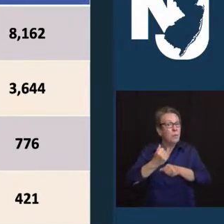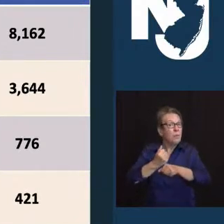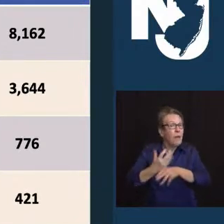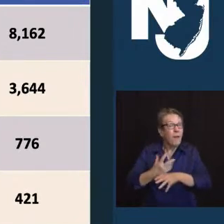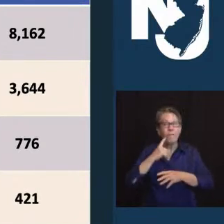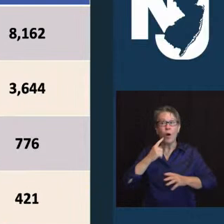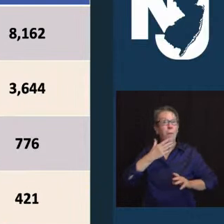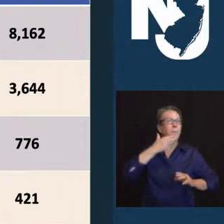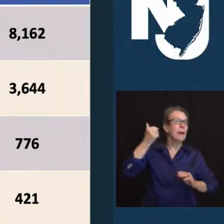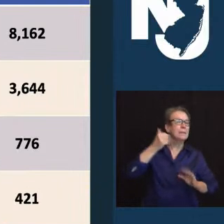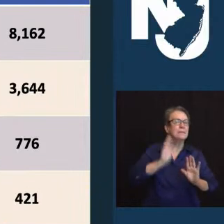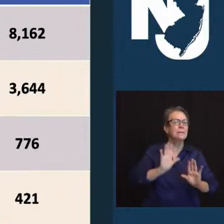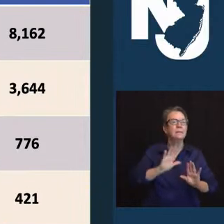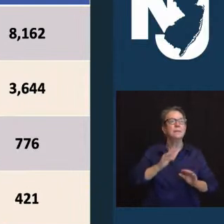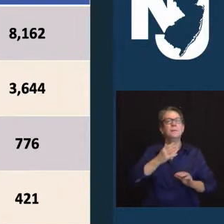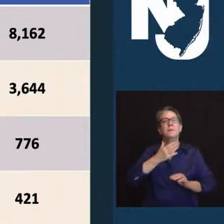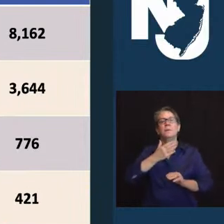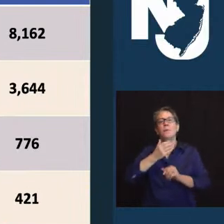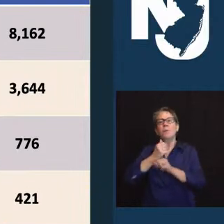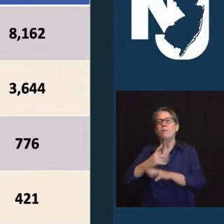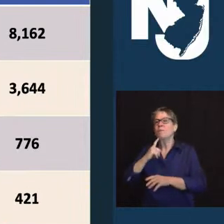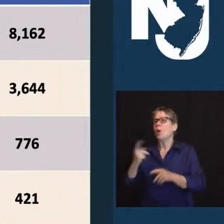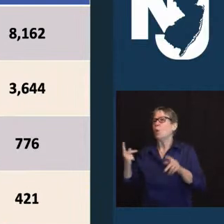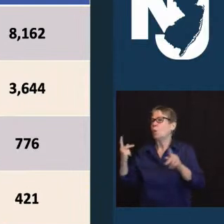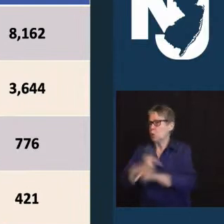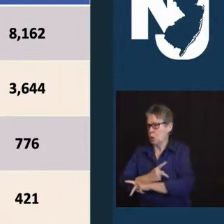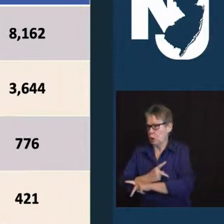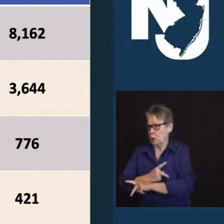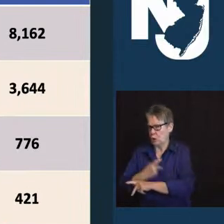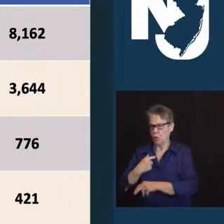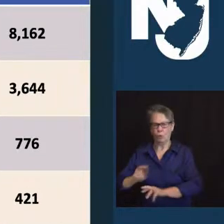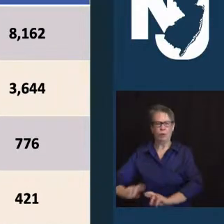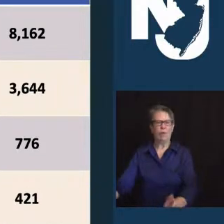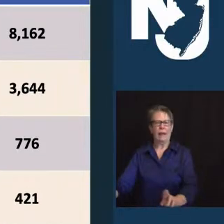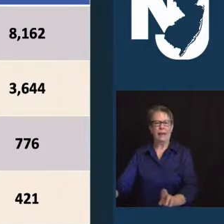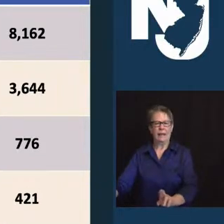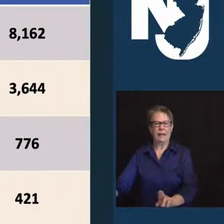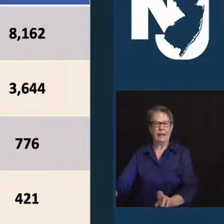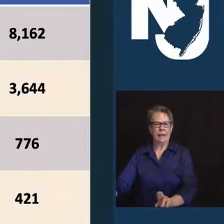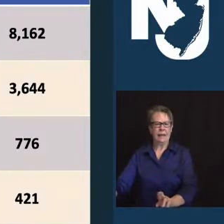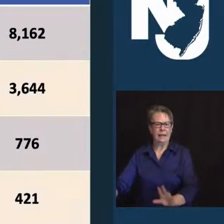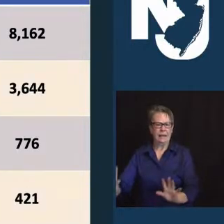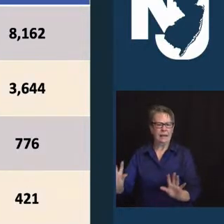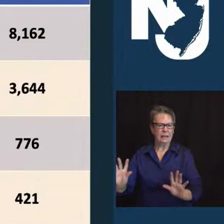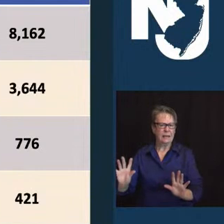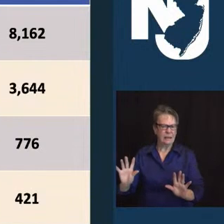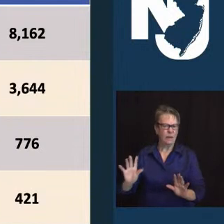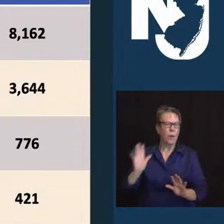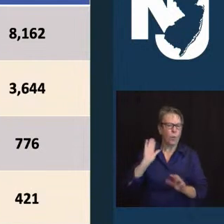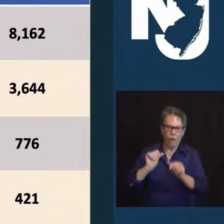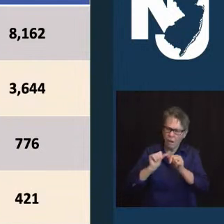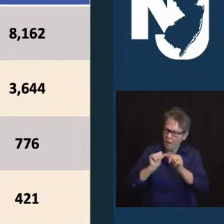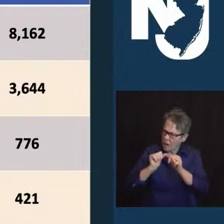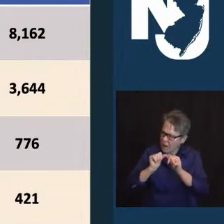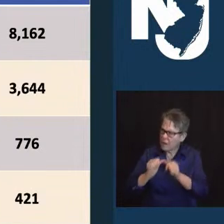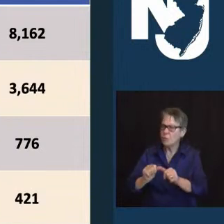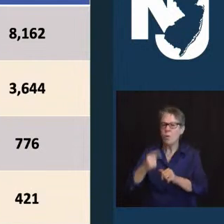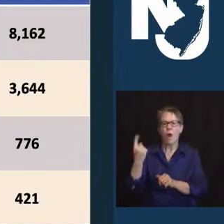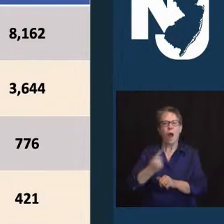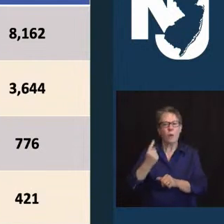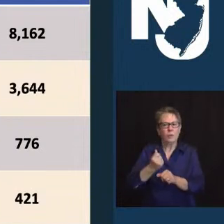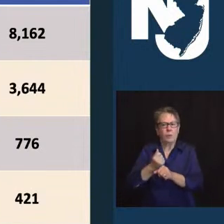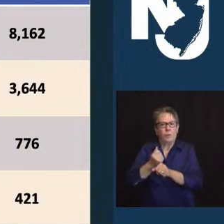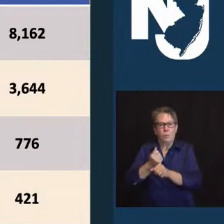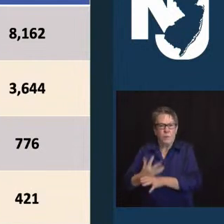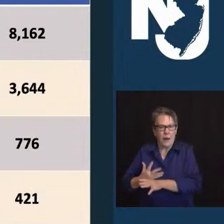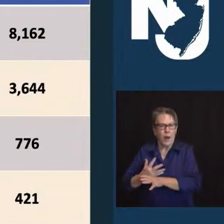prepare for the worst. And we're going to continue to keep ourselves on a footing that ensures that if in fact the worst